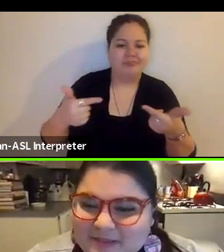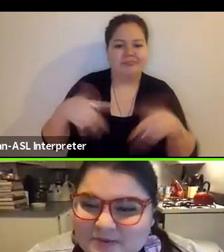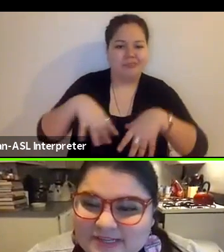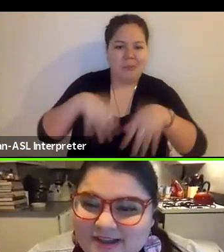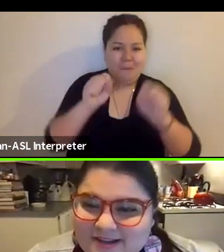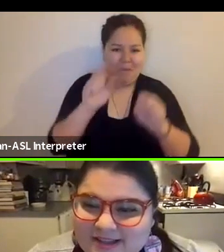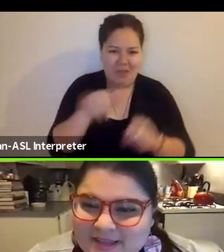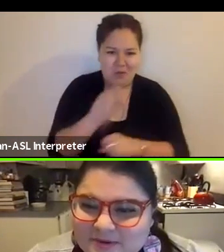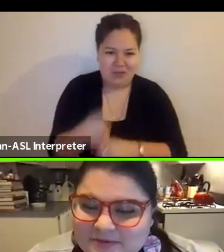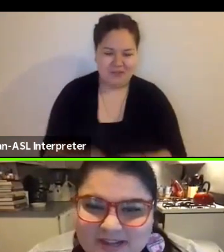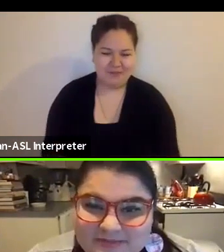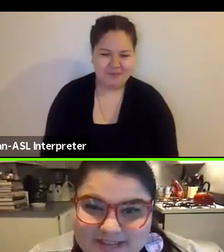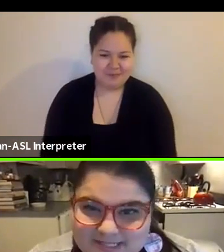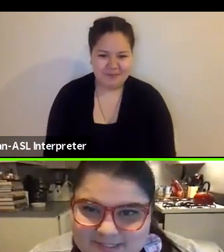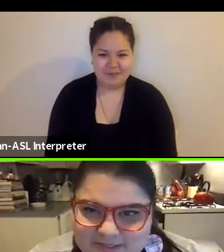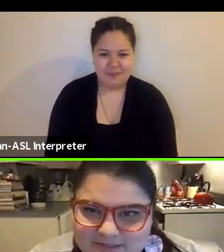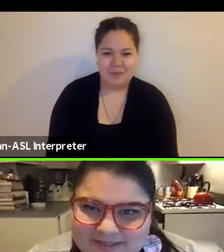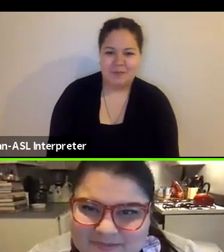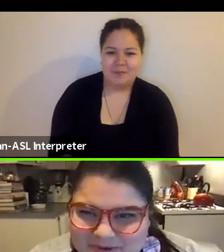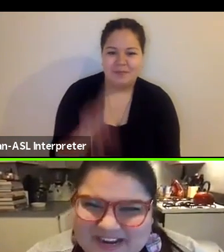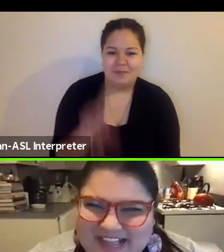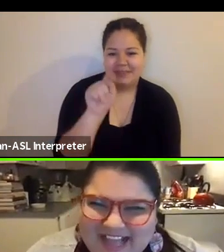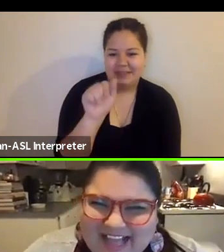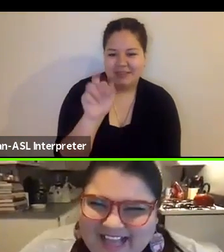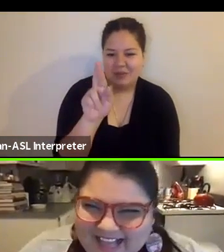Well, I have a provocative answer.